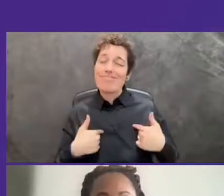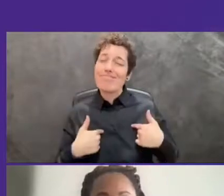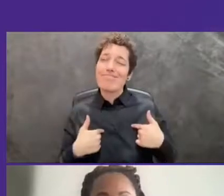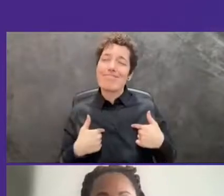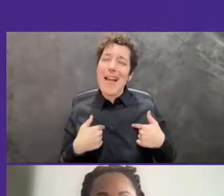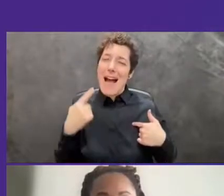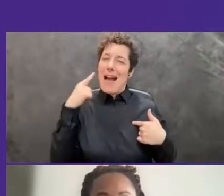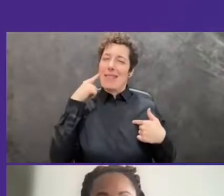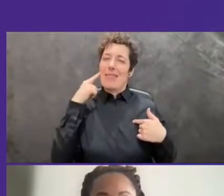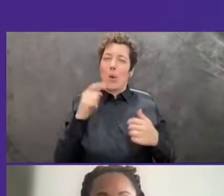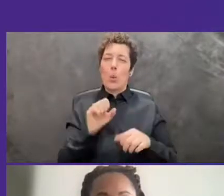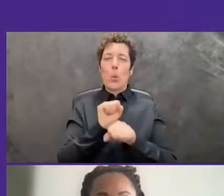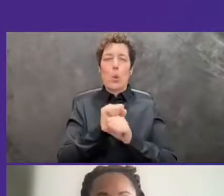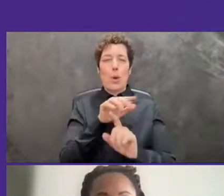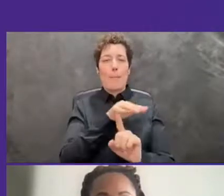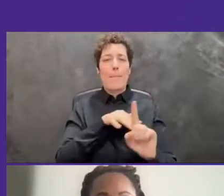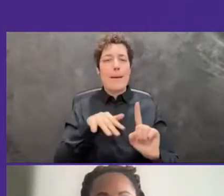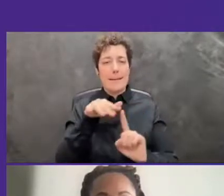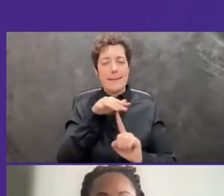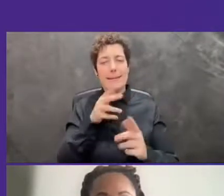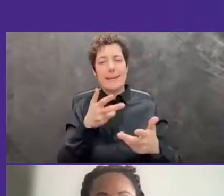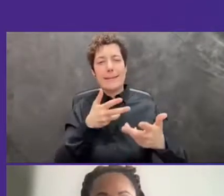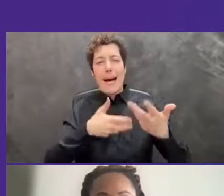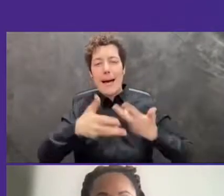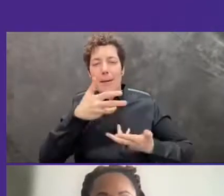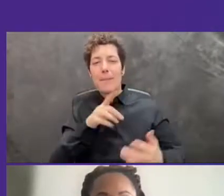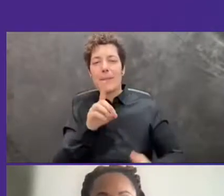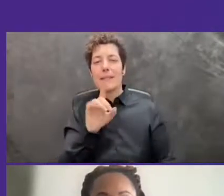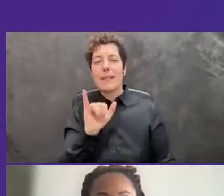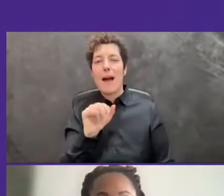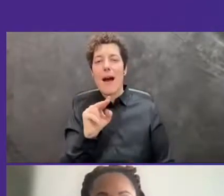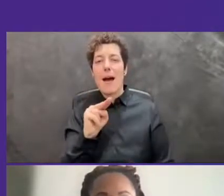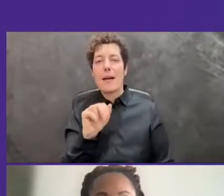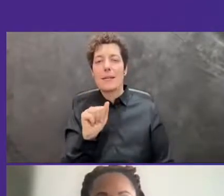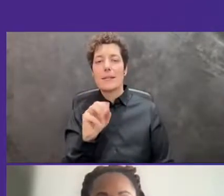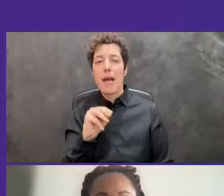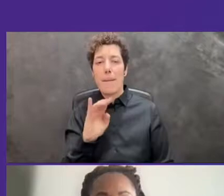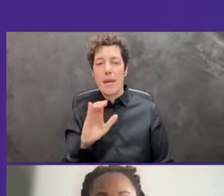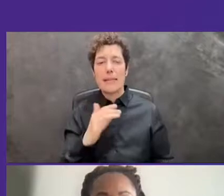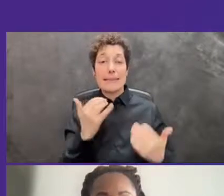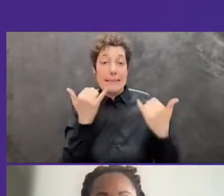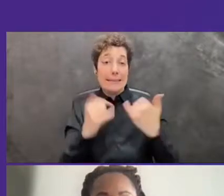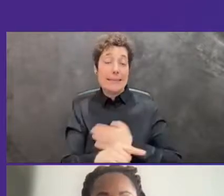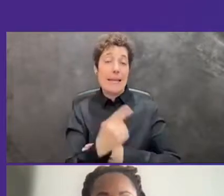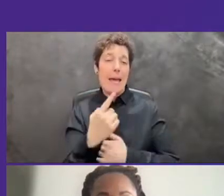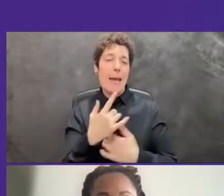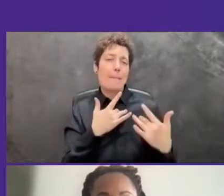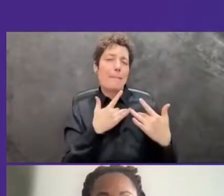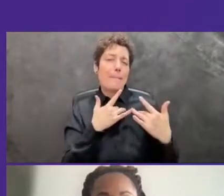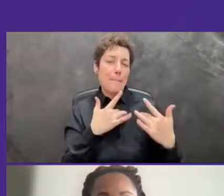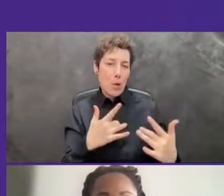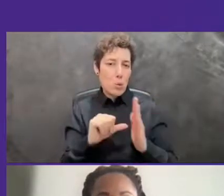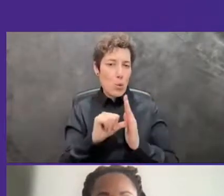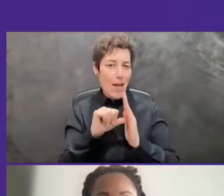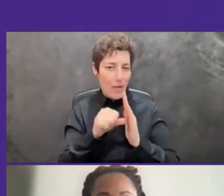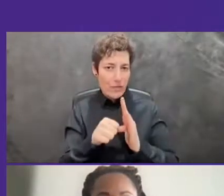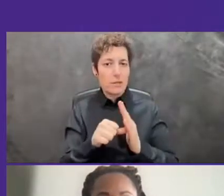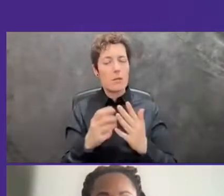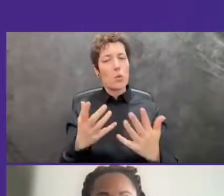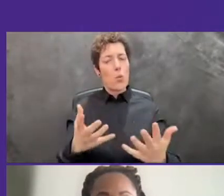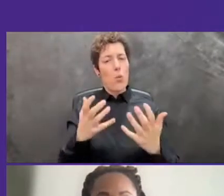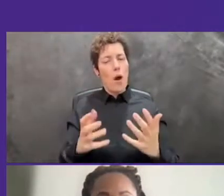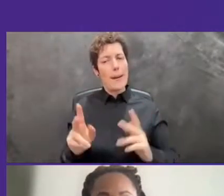think that the workplace dynamic today centers a lot on wanting to have